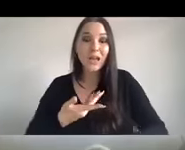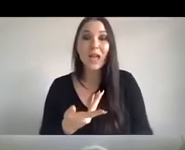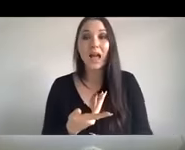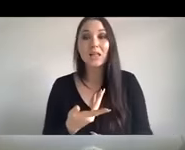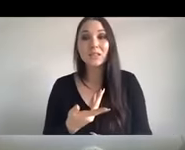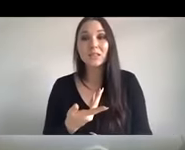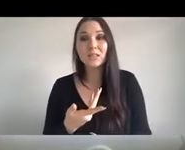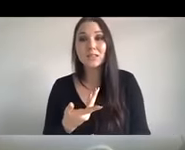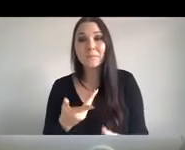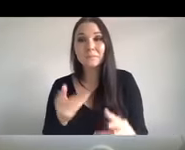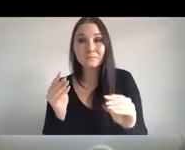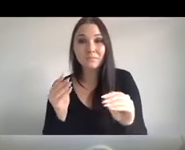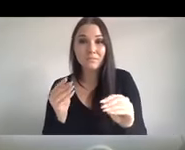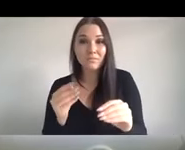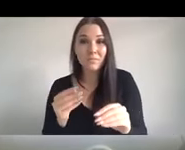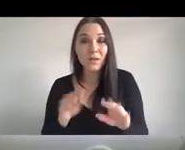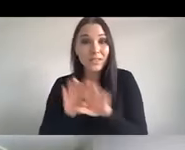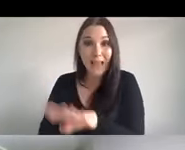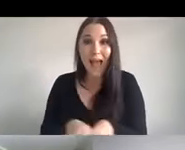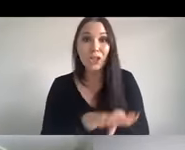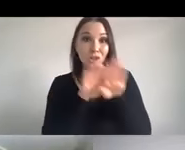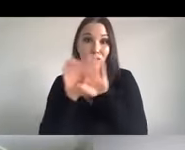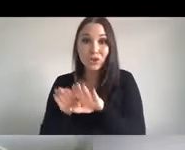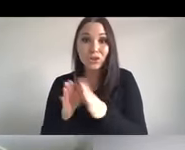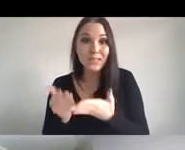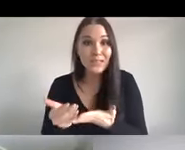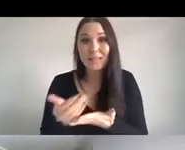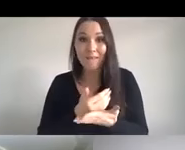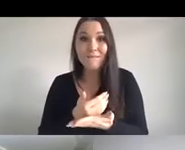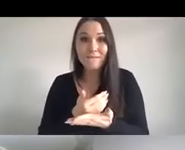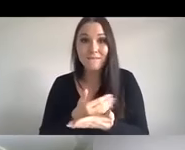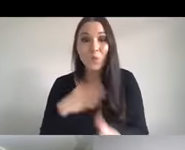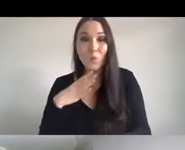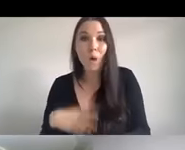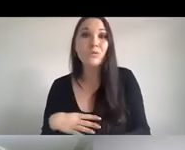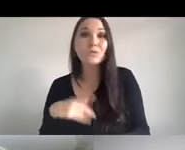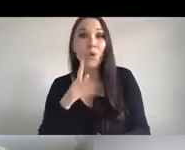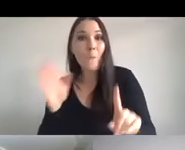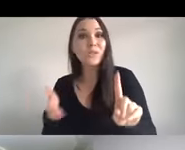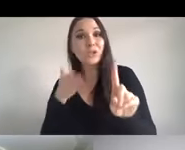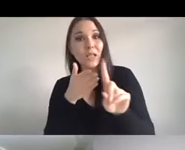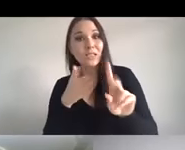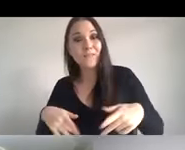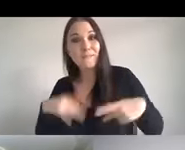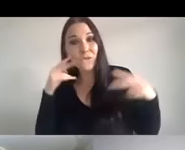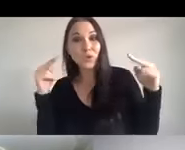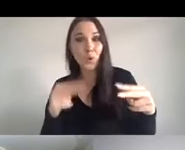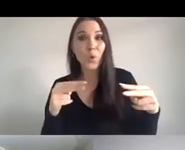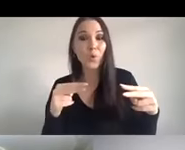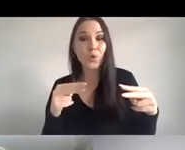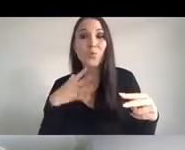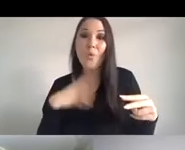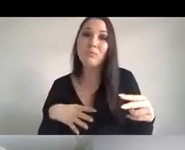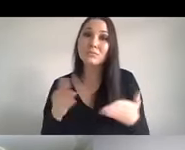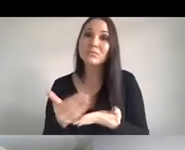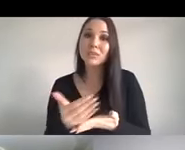the certification standards because we want to do it safe, not safe from an objective point of view, really safe from a certification point of view. We